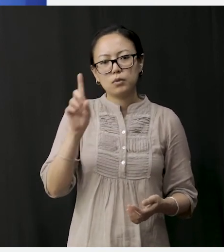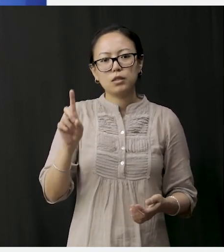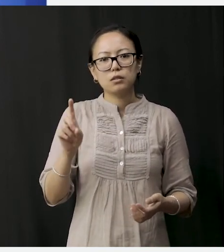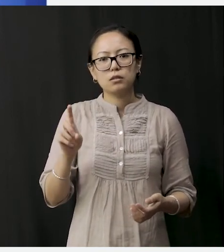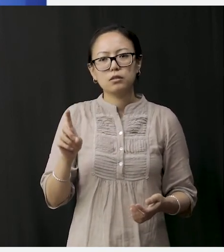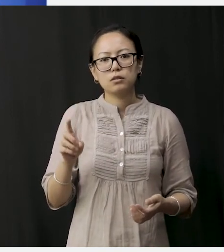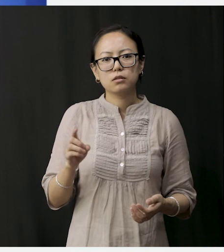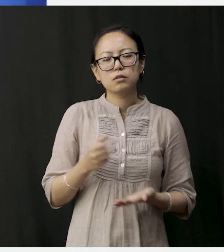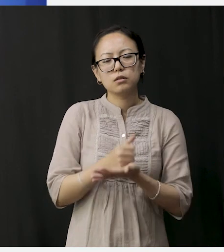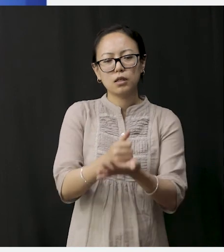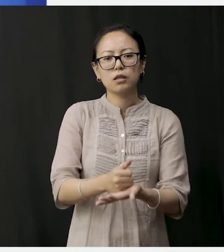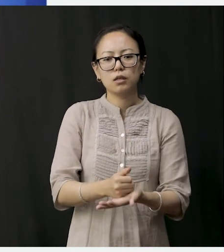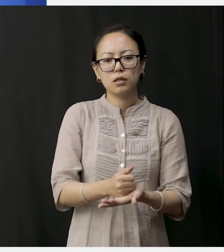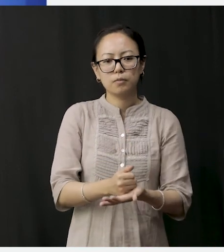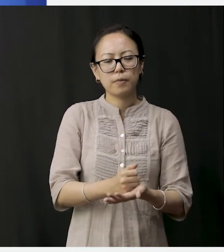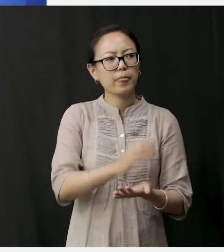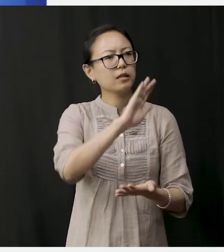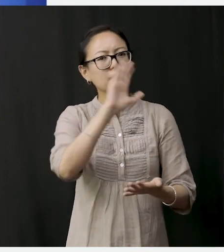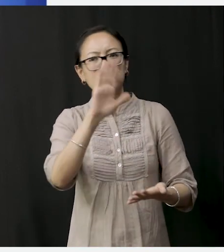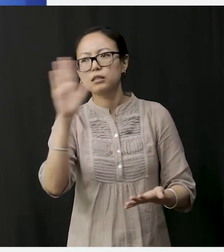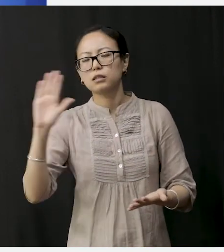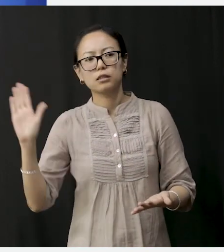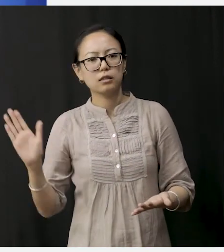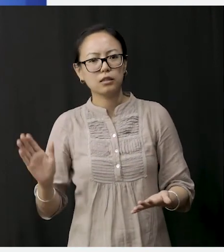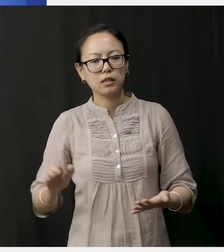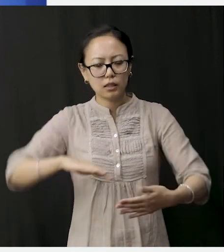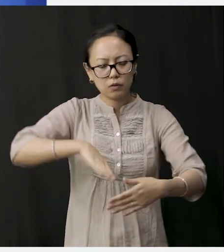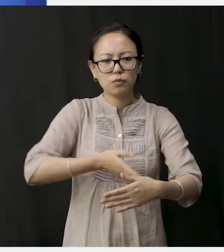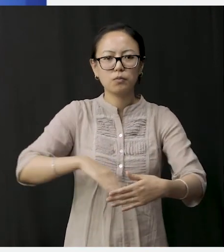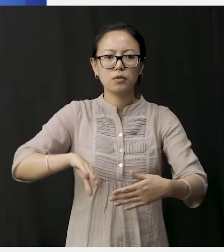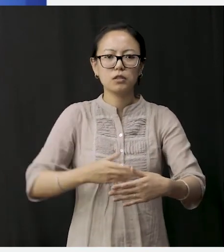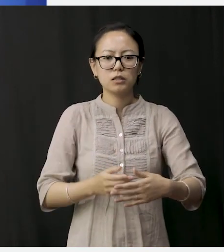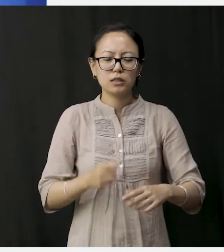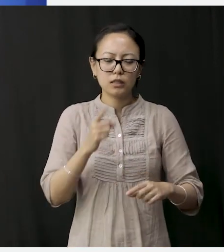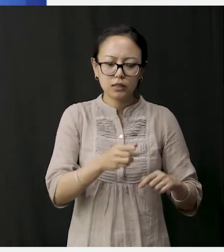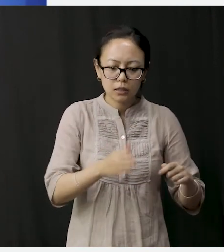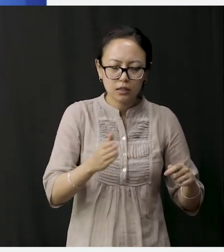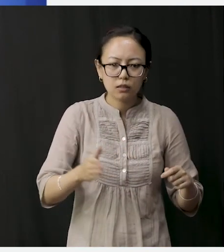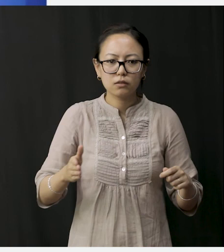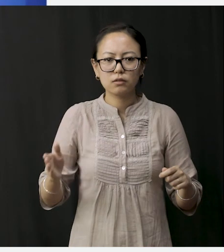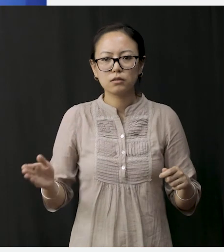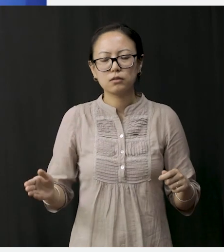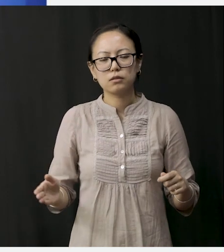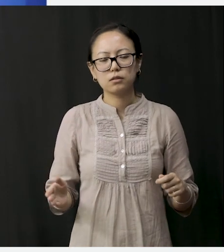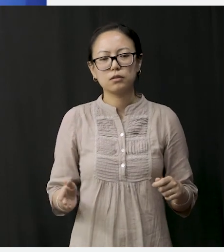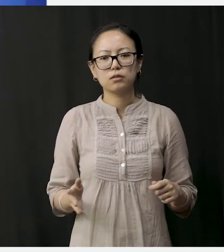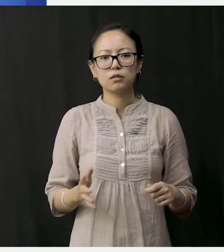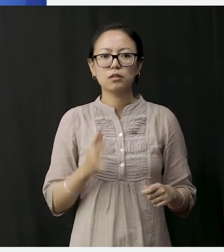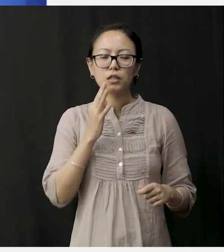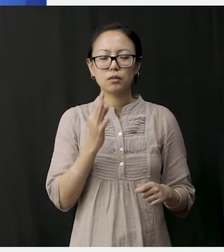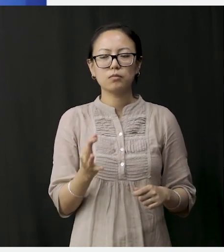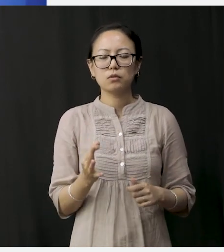in cleaning, in washing, and also during their cooking time. Okay, and one very important for all of